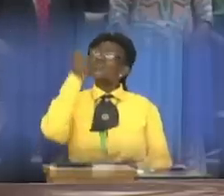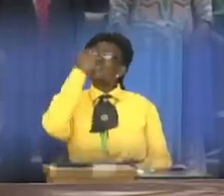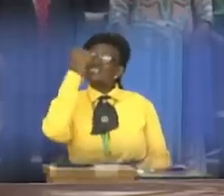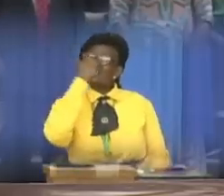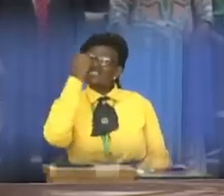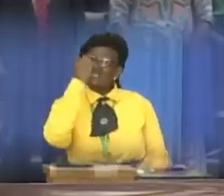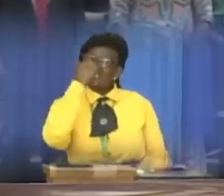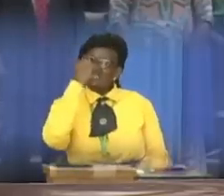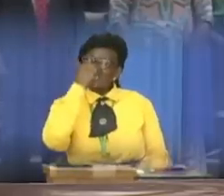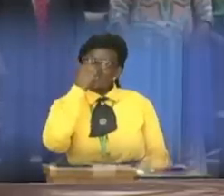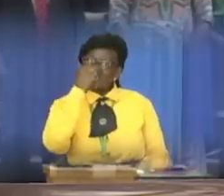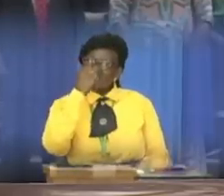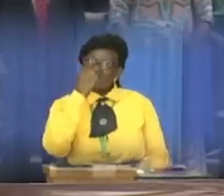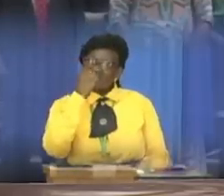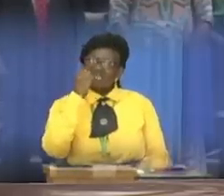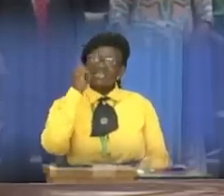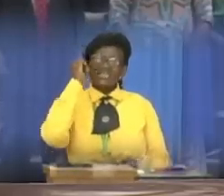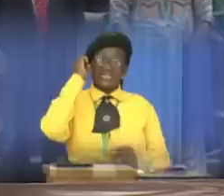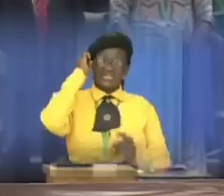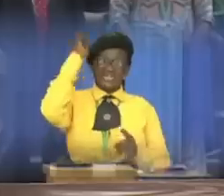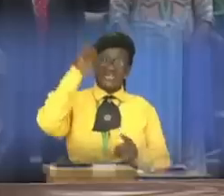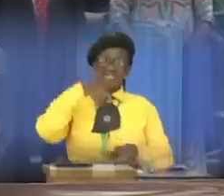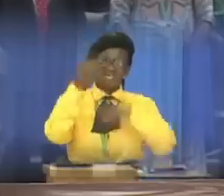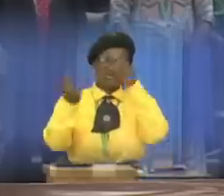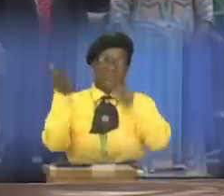So he went further to say,